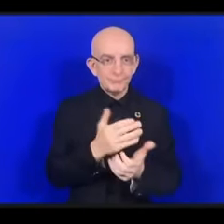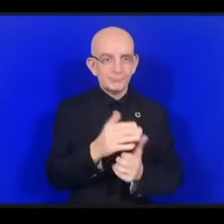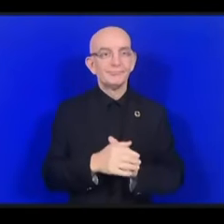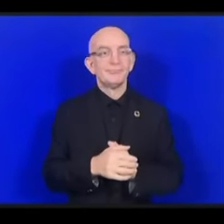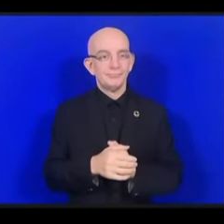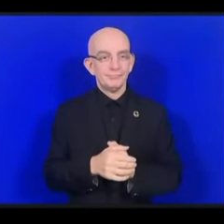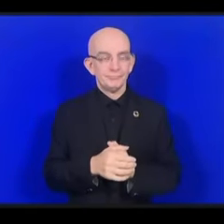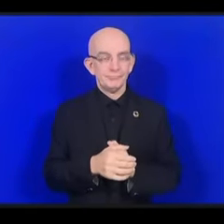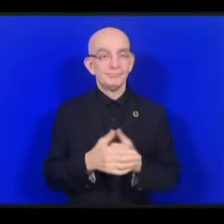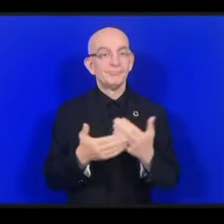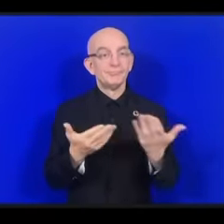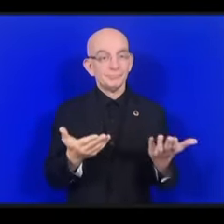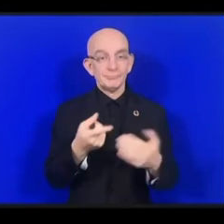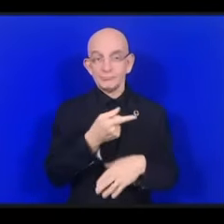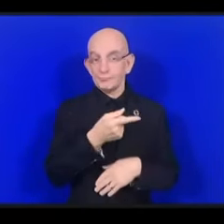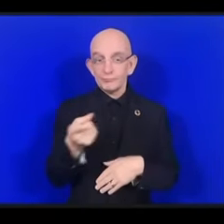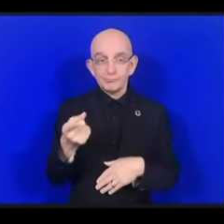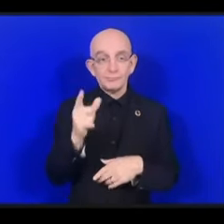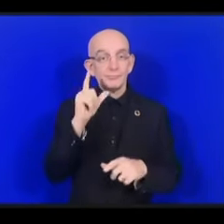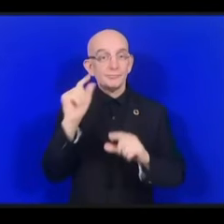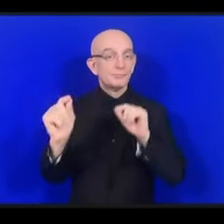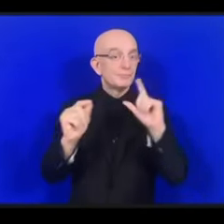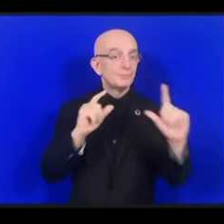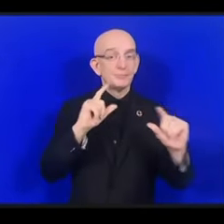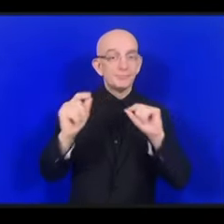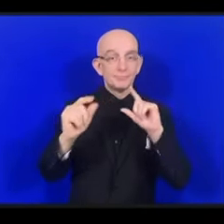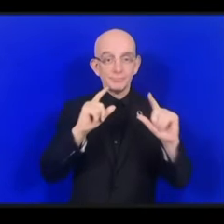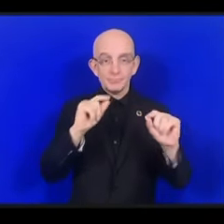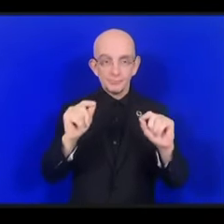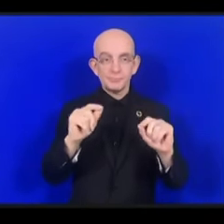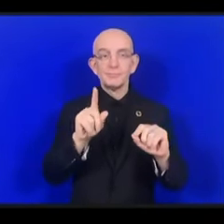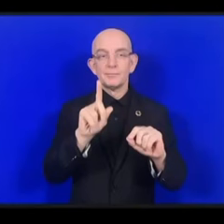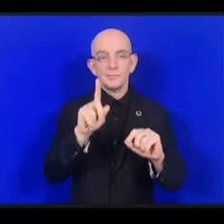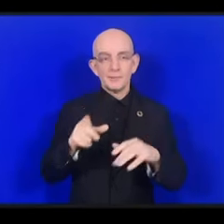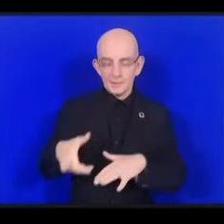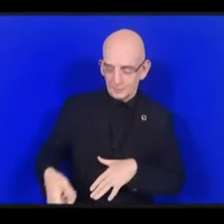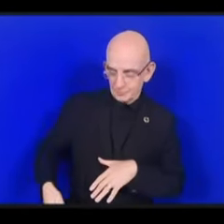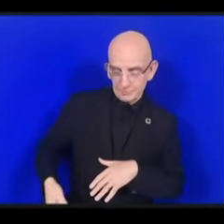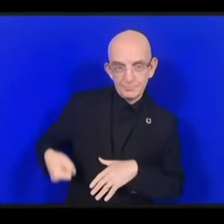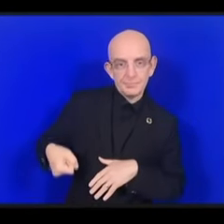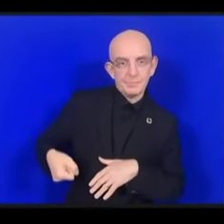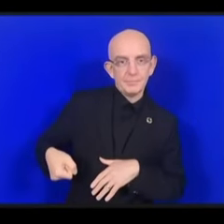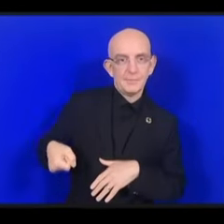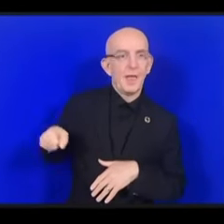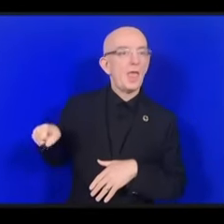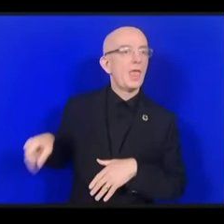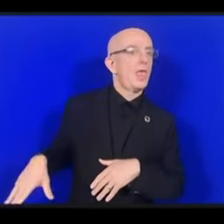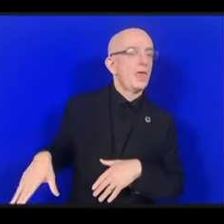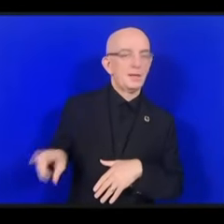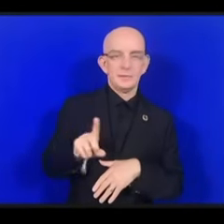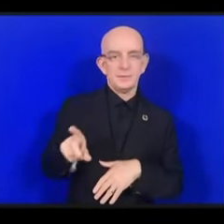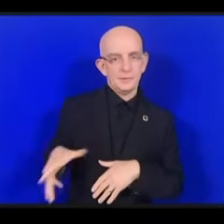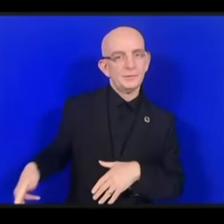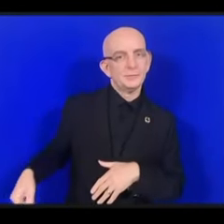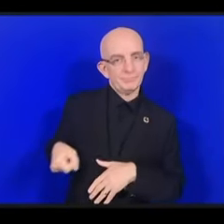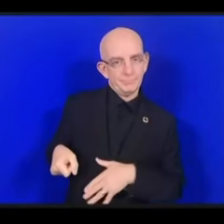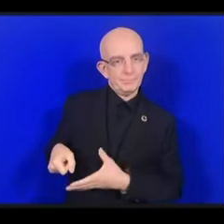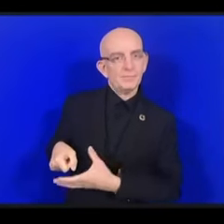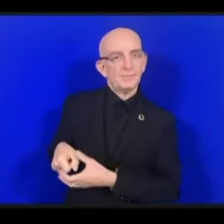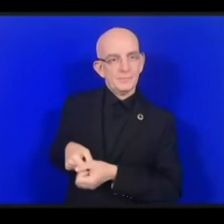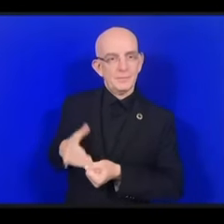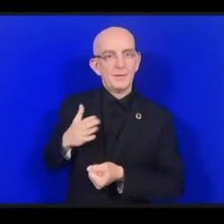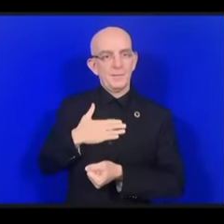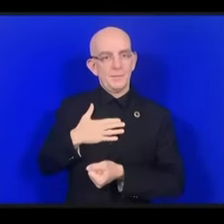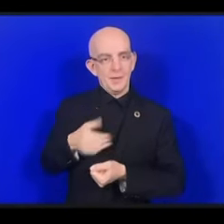you, and please also be sure to hand over the receiver to the staff at the exit door when you leave. Thank you very much for